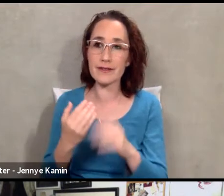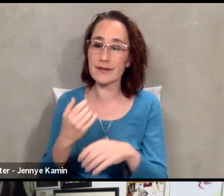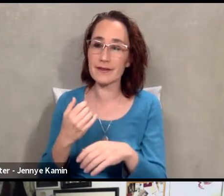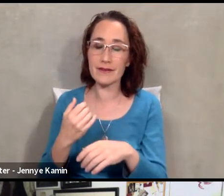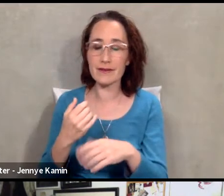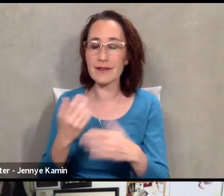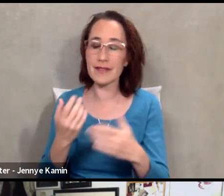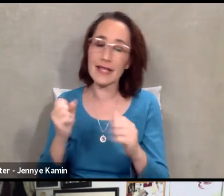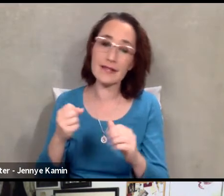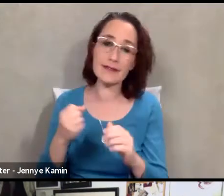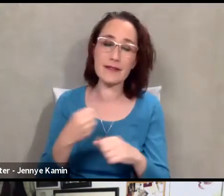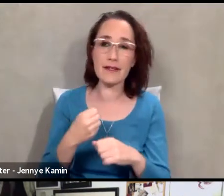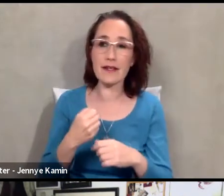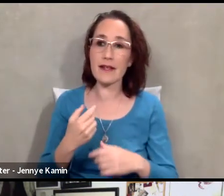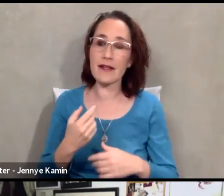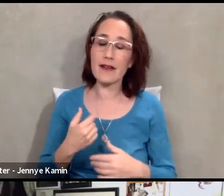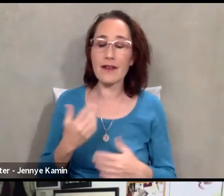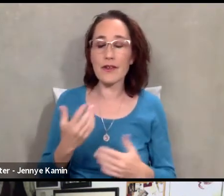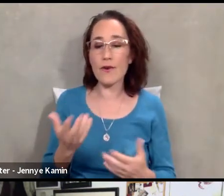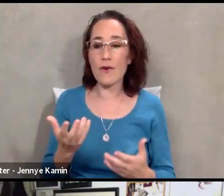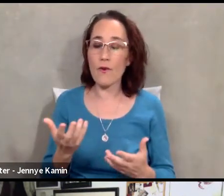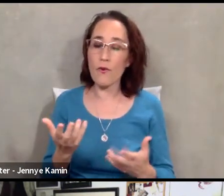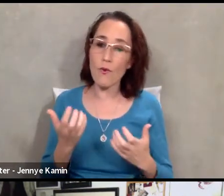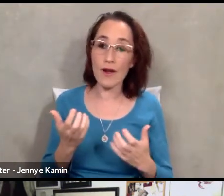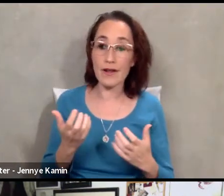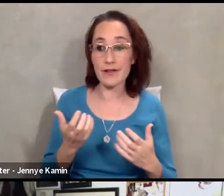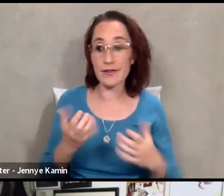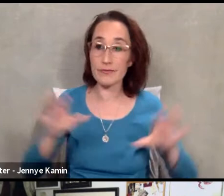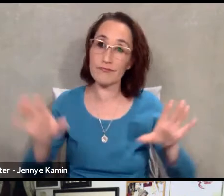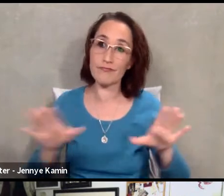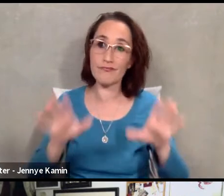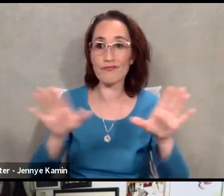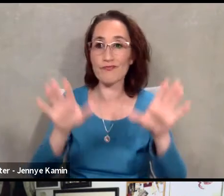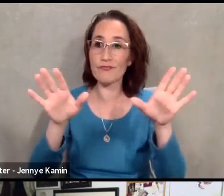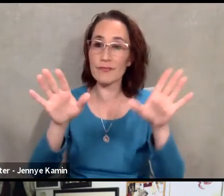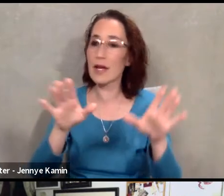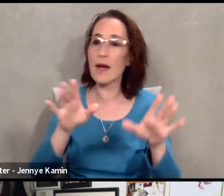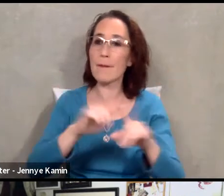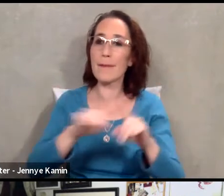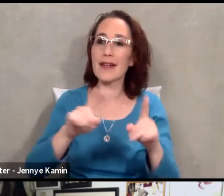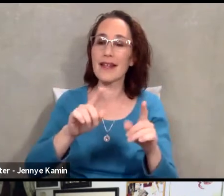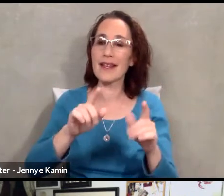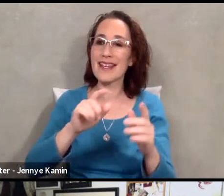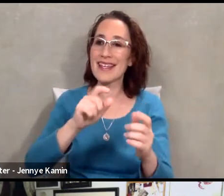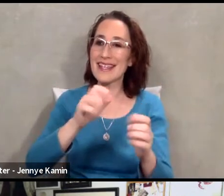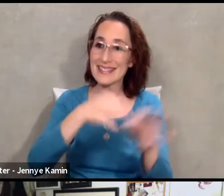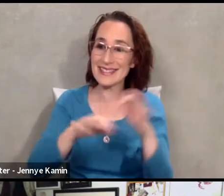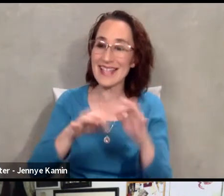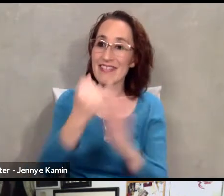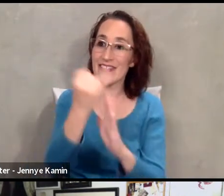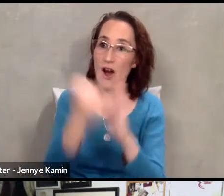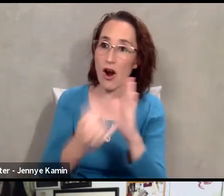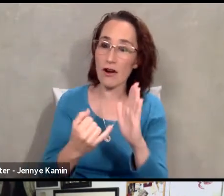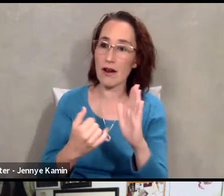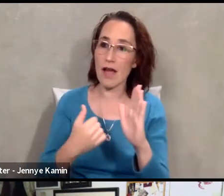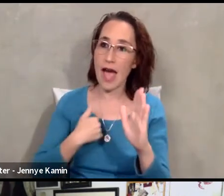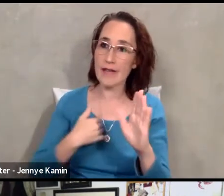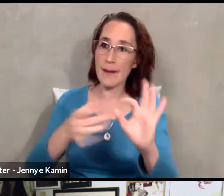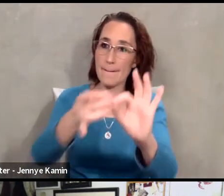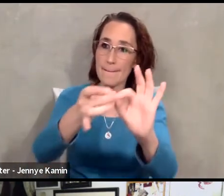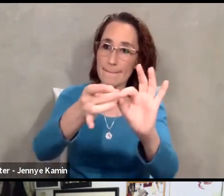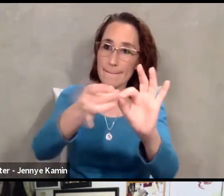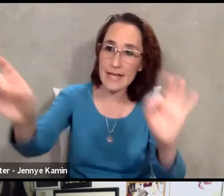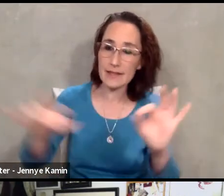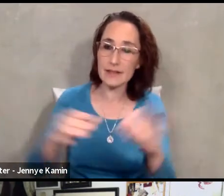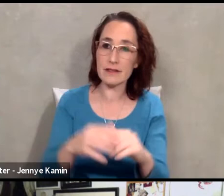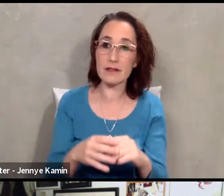you know, an aesthetic drive to artists who were trying to make art that had something to say, and that had, I mean, without like making it